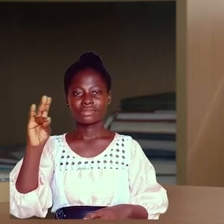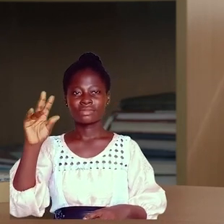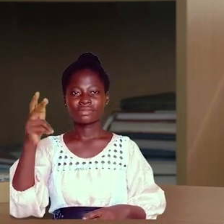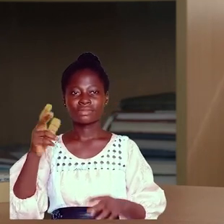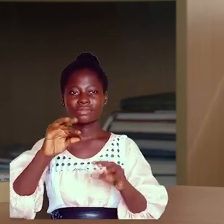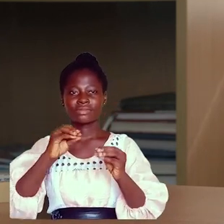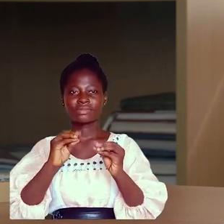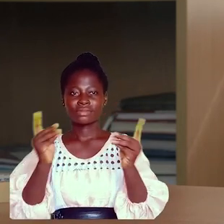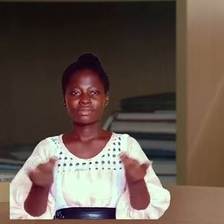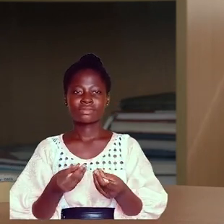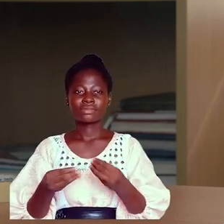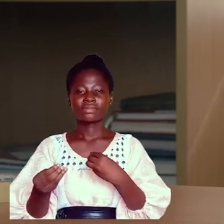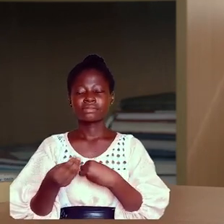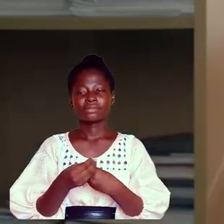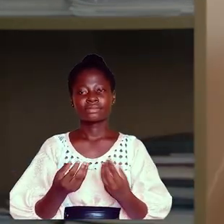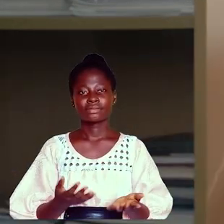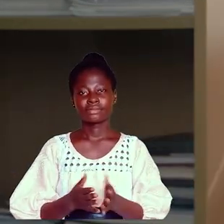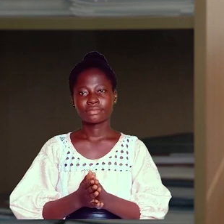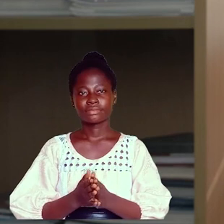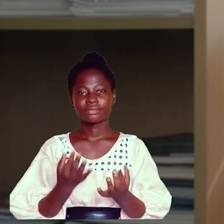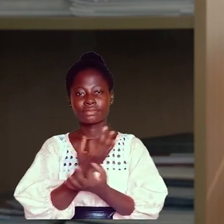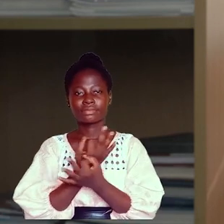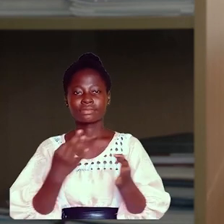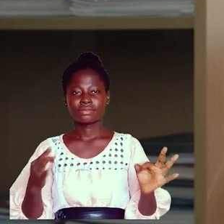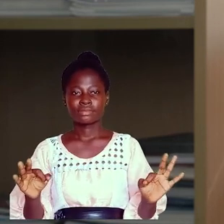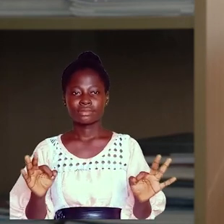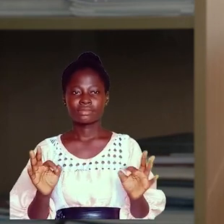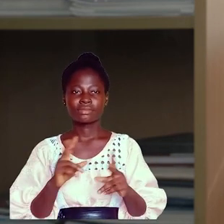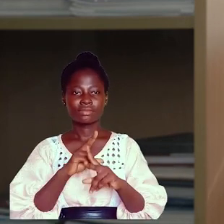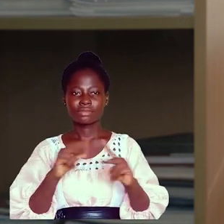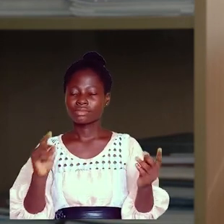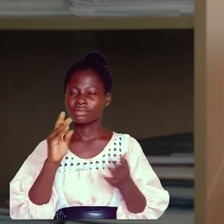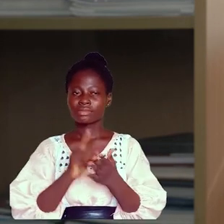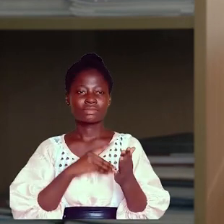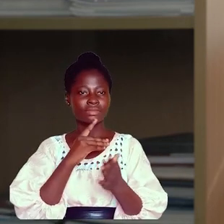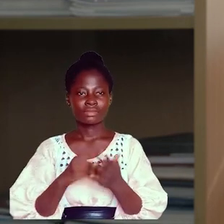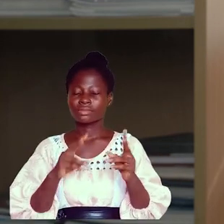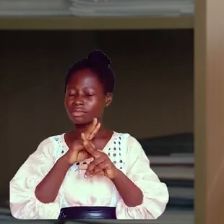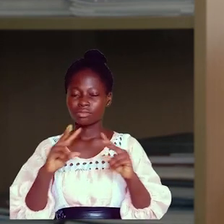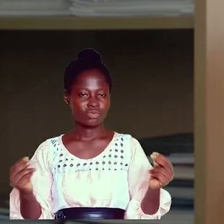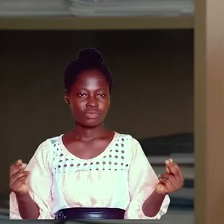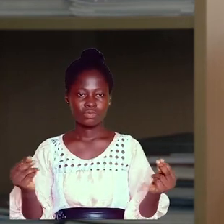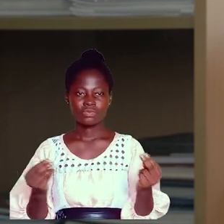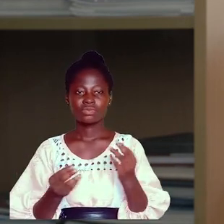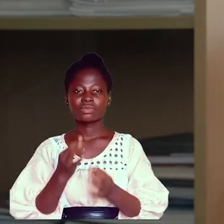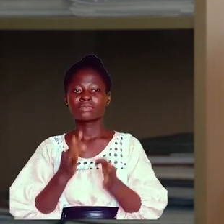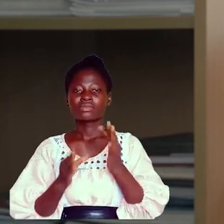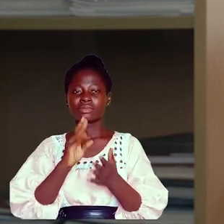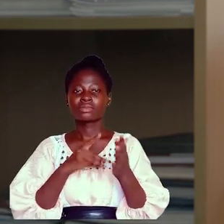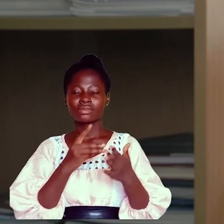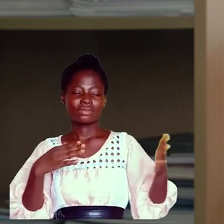across the whole country. Our services are free. Then we are saying that the concept says no discrimination whatsoever. So where they